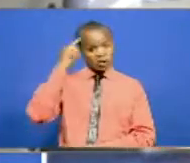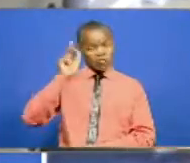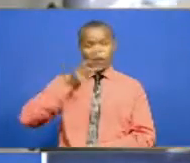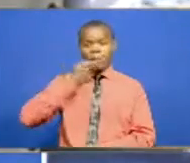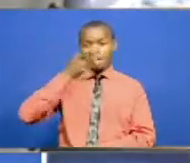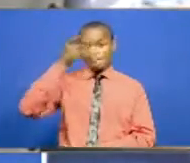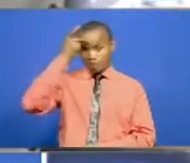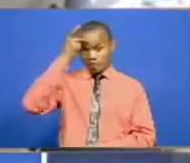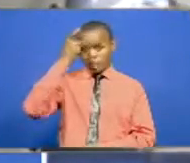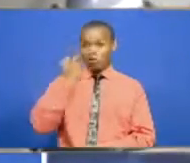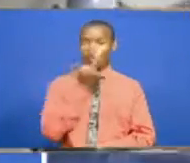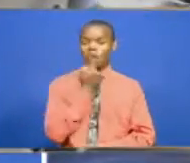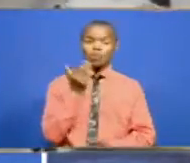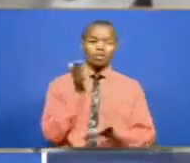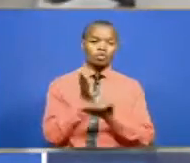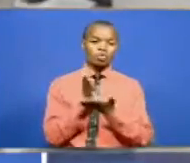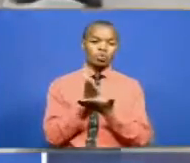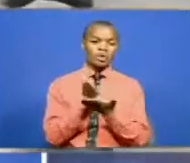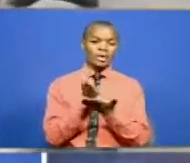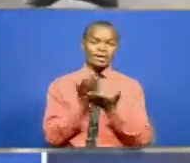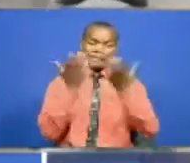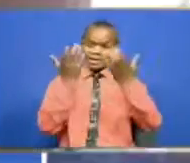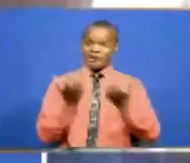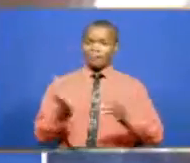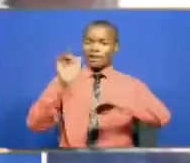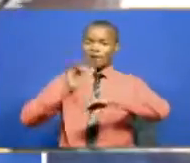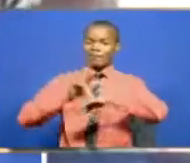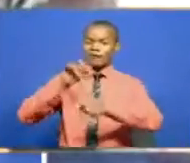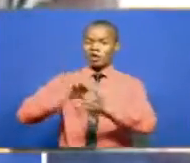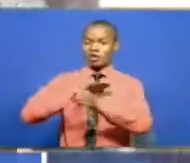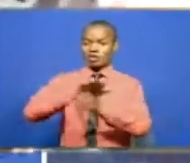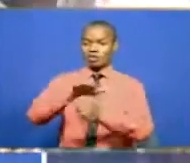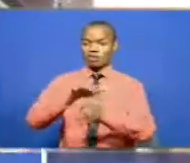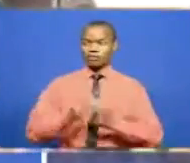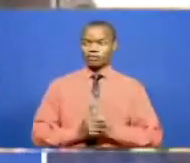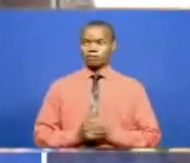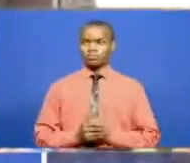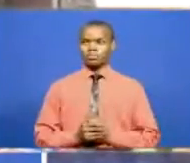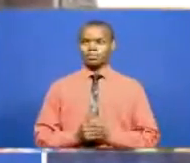who have been heavily impacted by the pandemic. Suleiman Yeri, Channel One News.